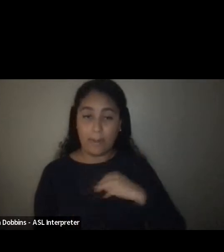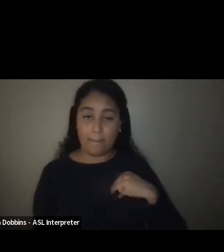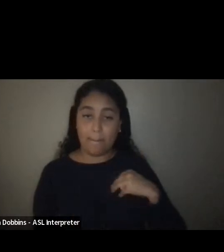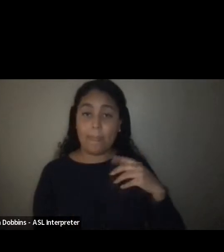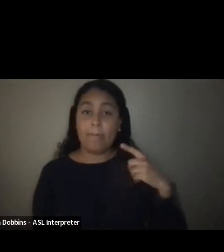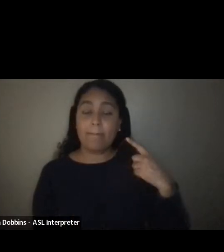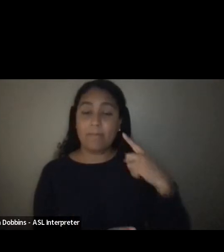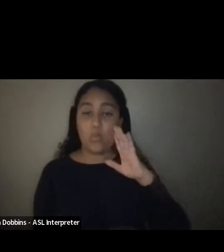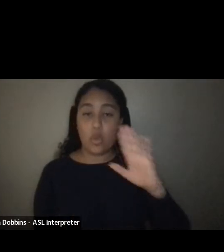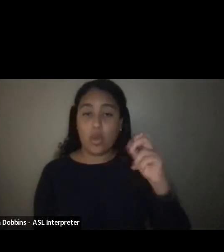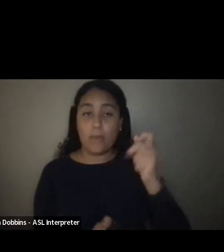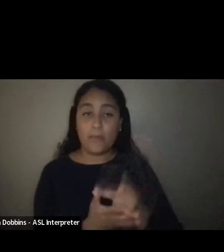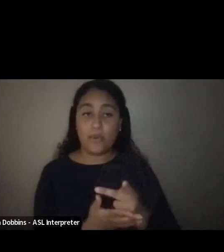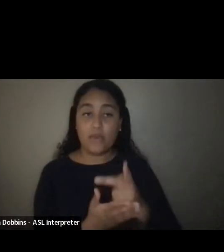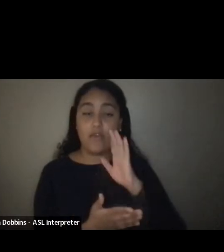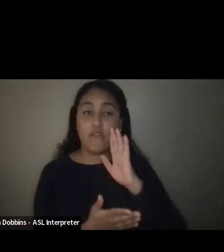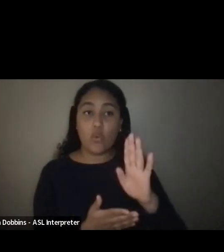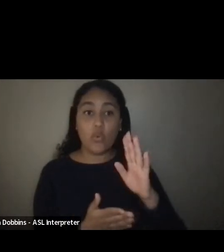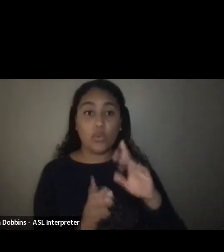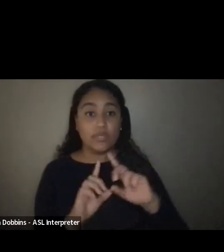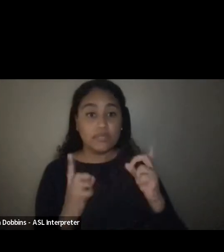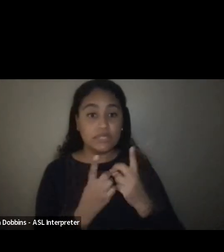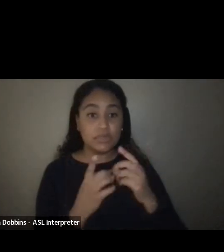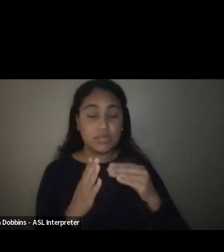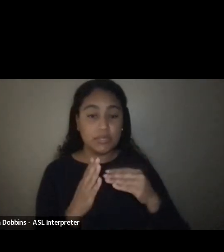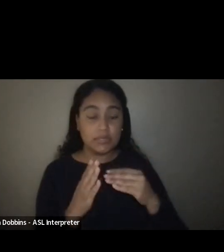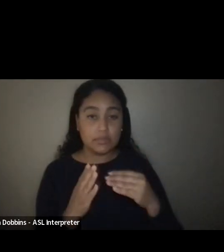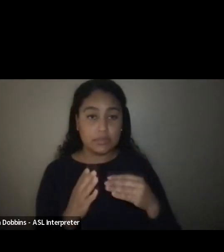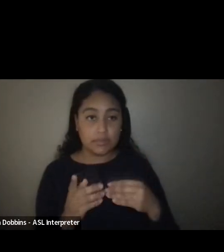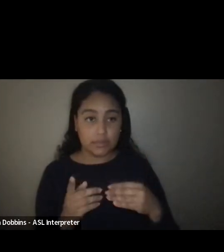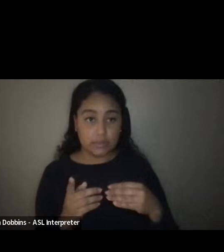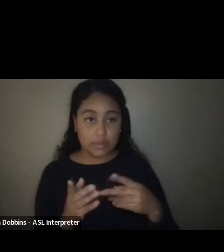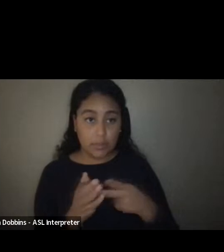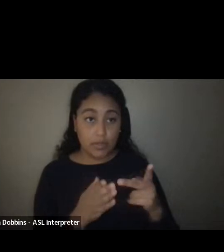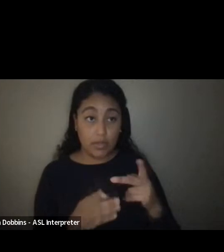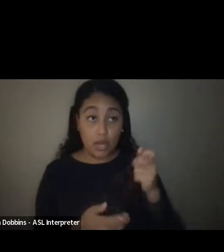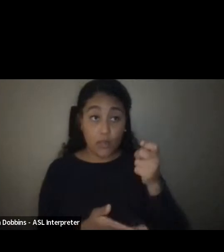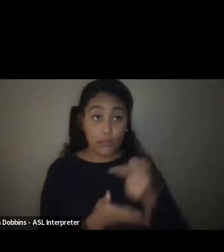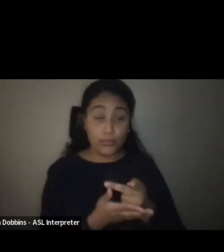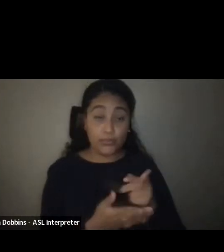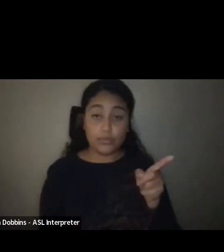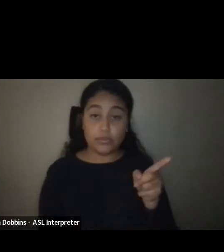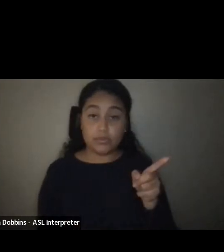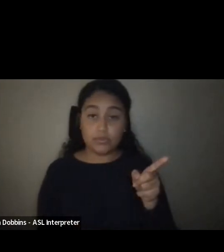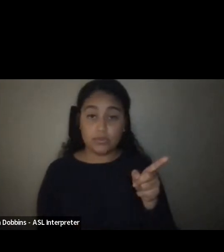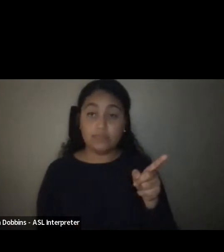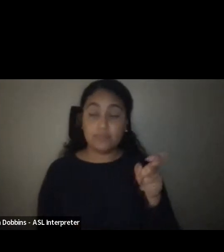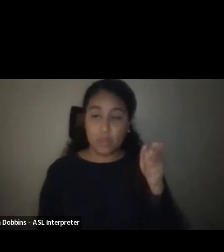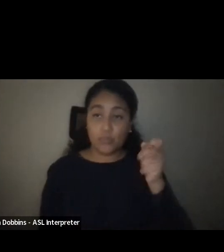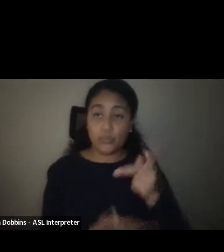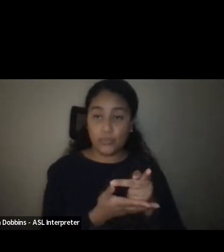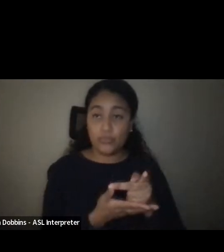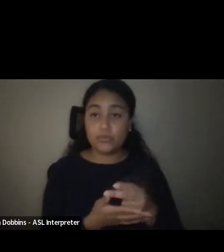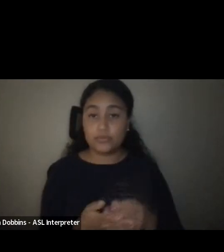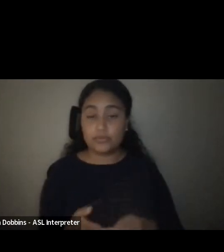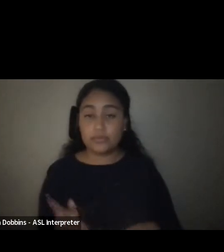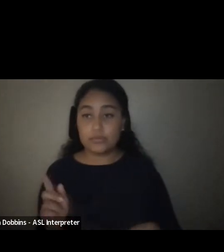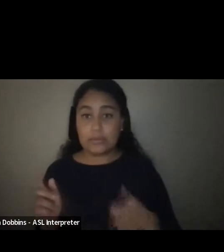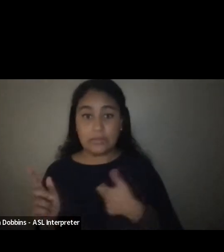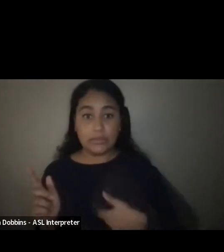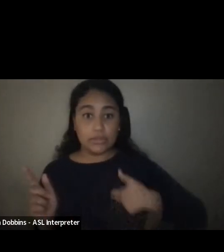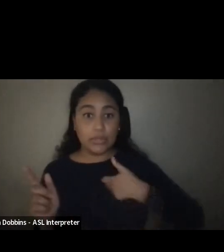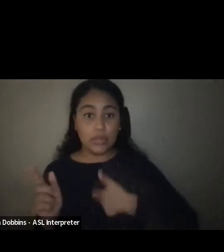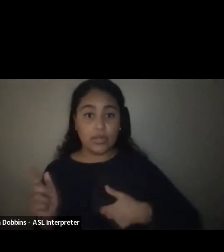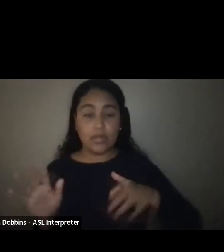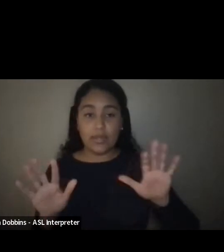for approved district expenses. Can I have a motion to approve? I motion to approve. Oh, sorry. Sorry,